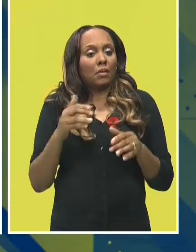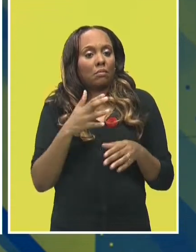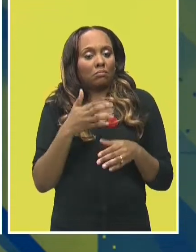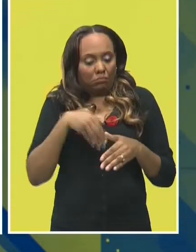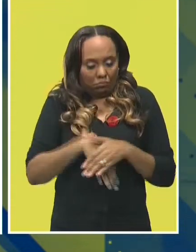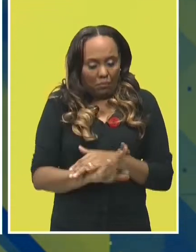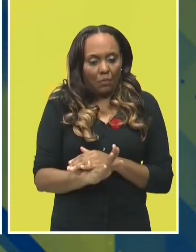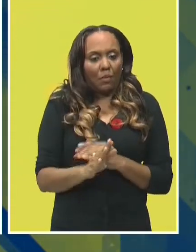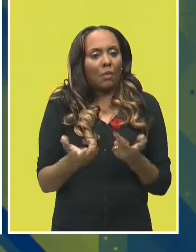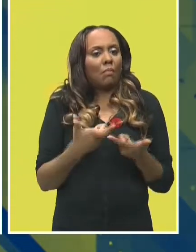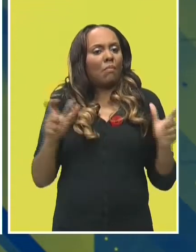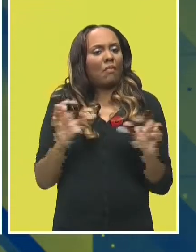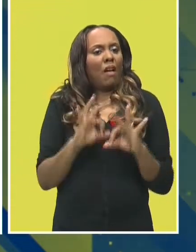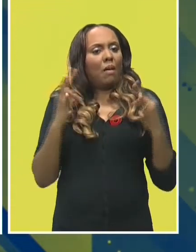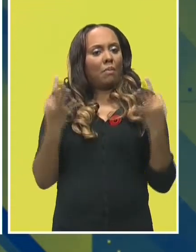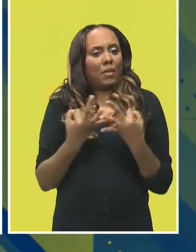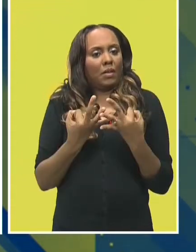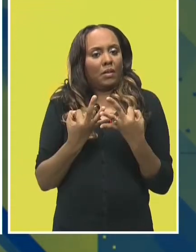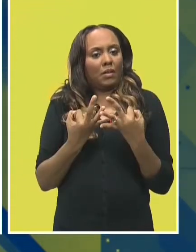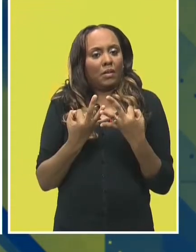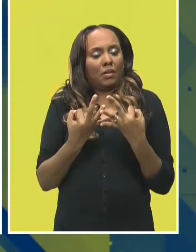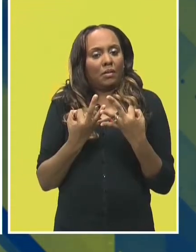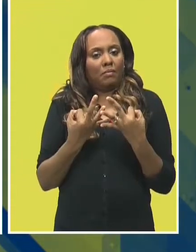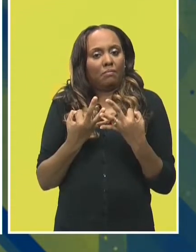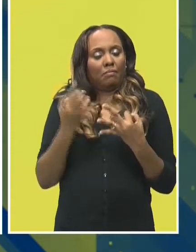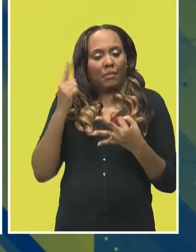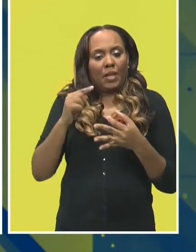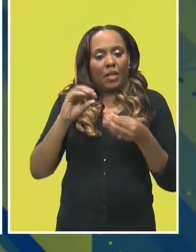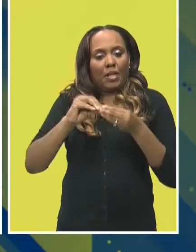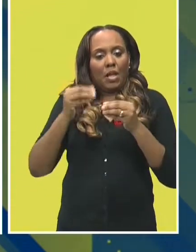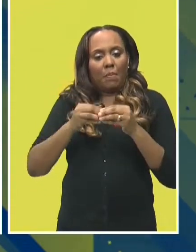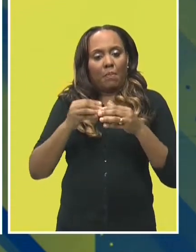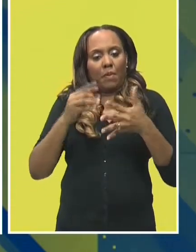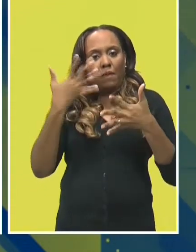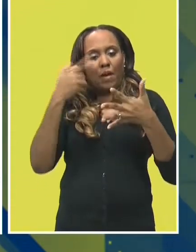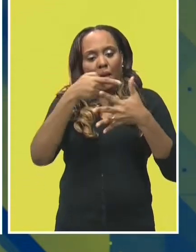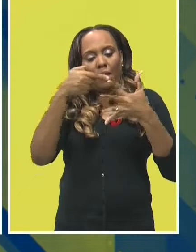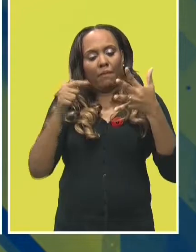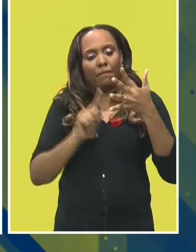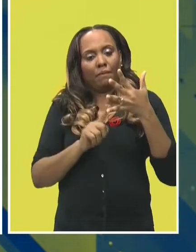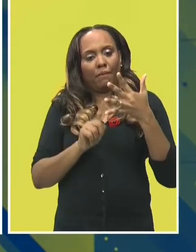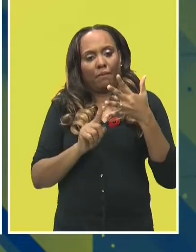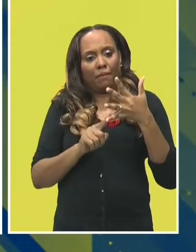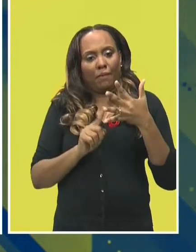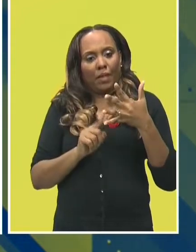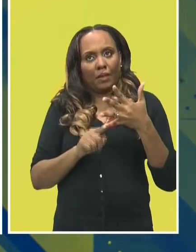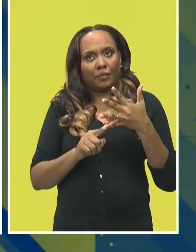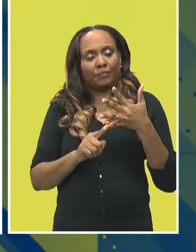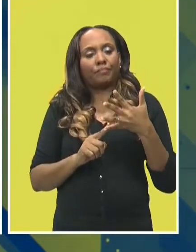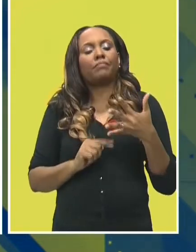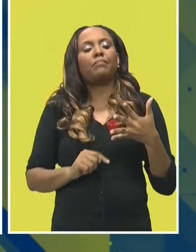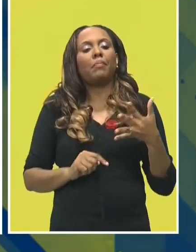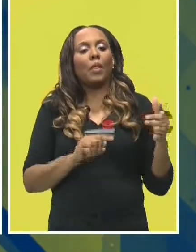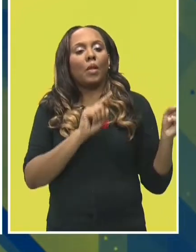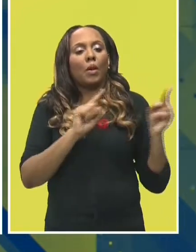West Indian family, Sobers started playing beach cricket with his siblings. Now, after making a sound statement in school cricket